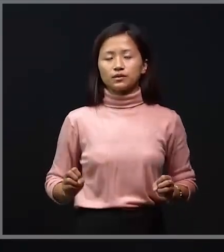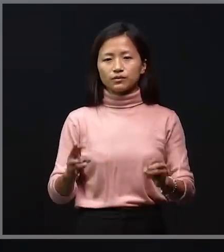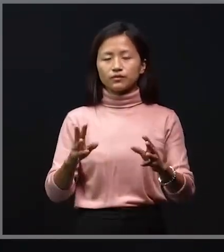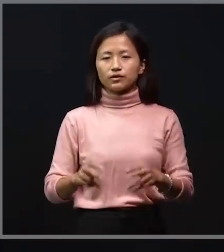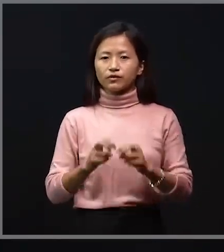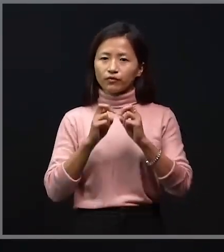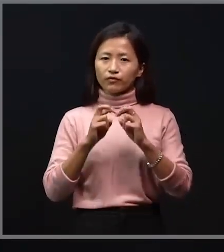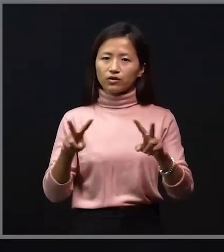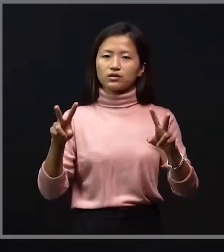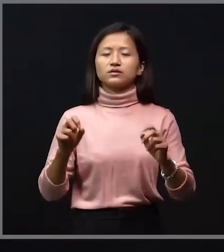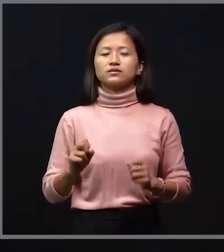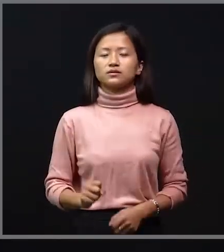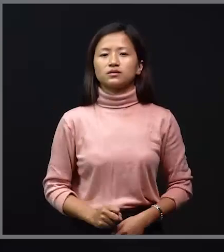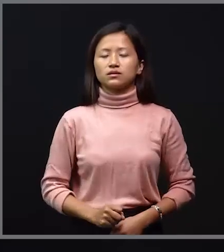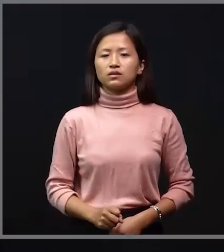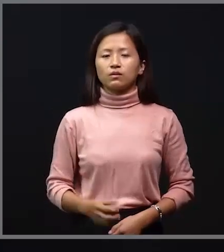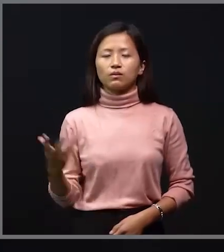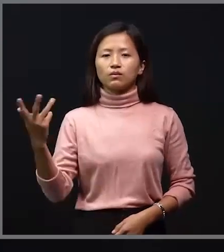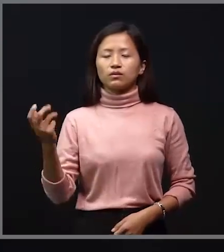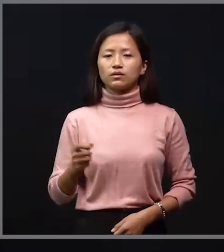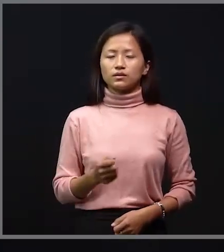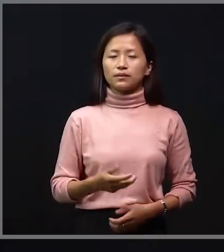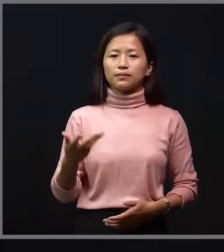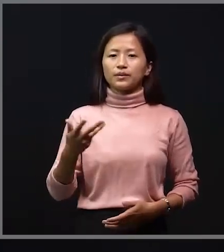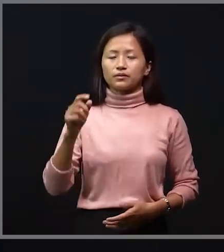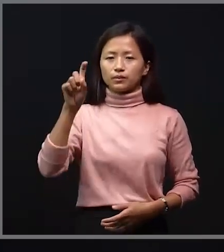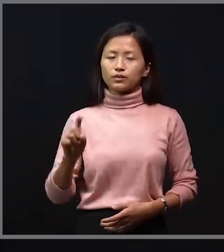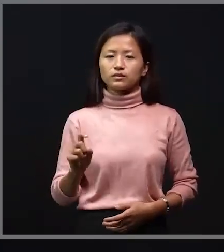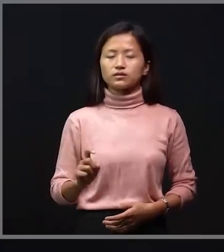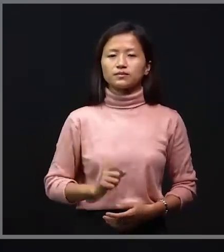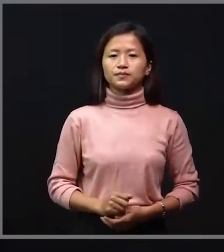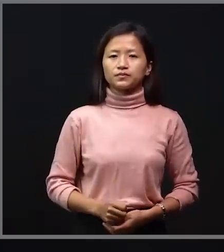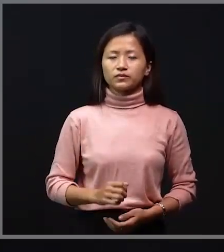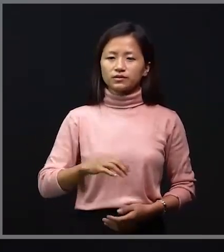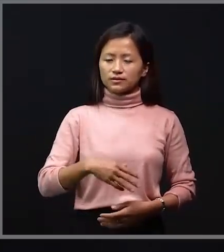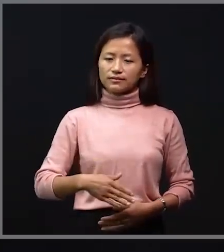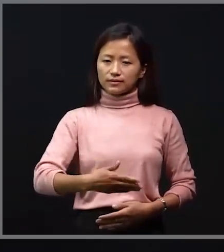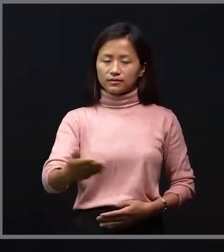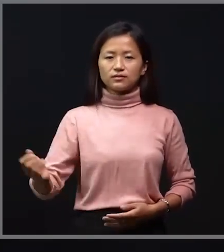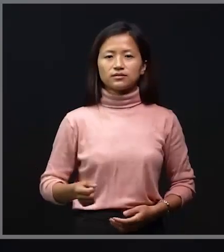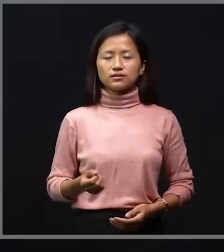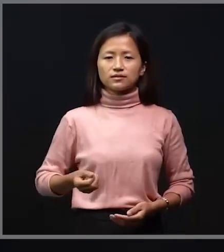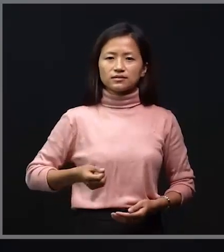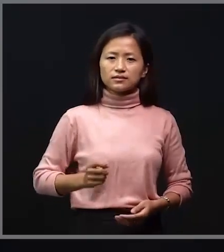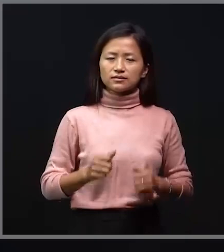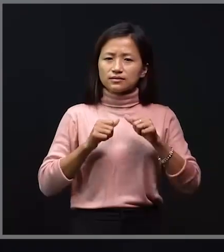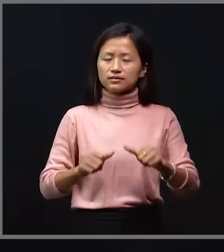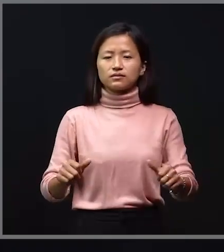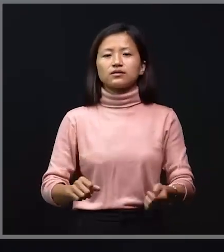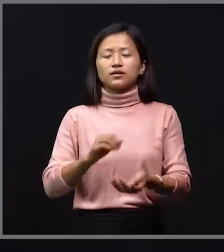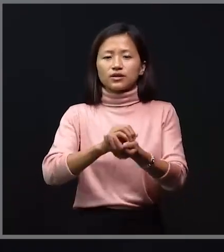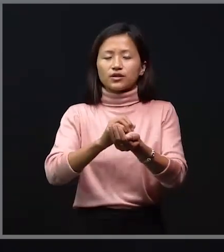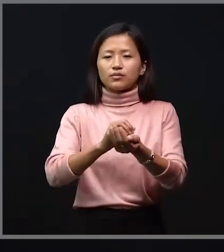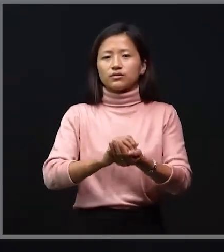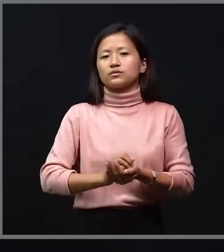even though it became violent, what happened was, the Britishers, they still kept on trying to stop the movement.